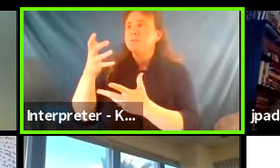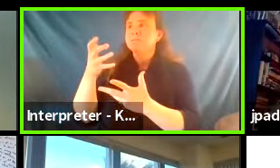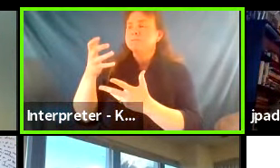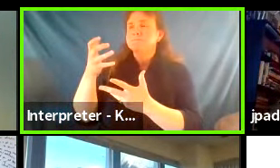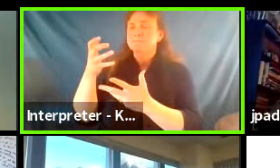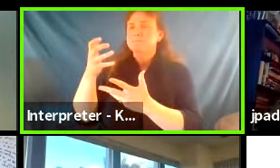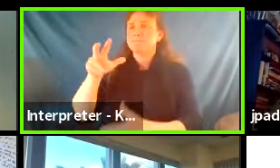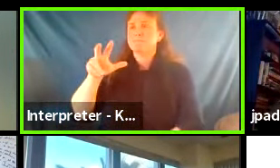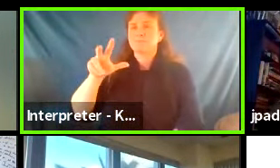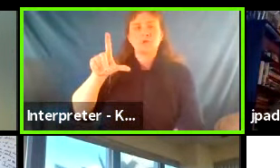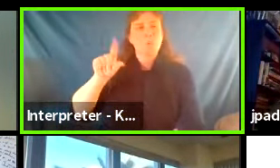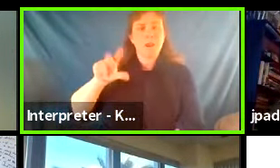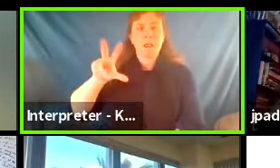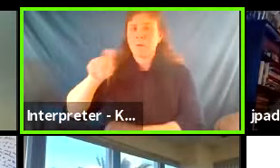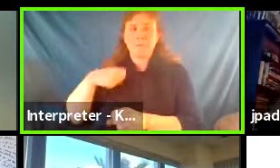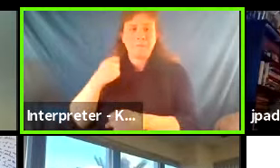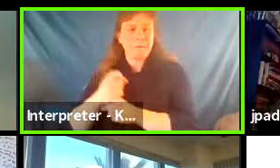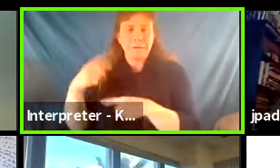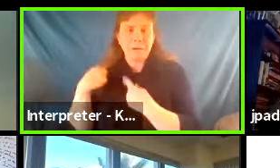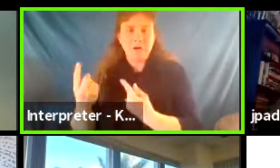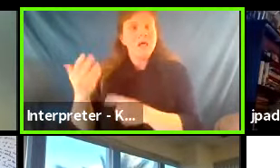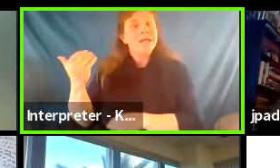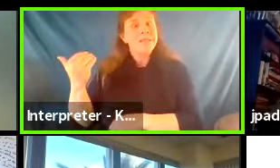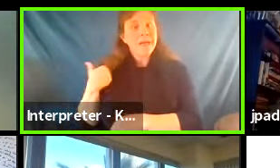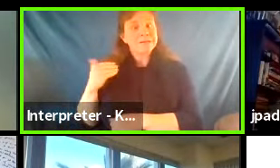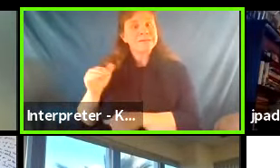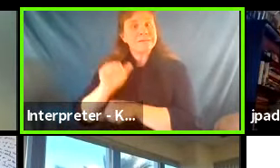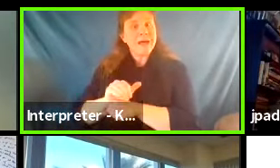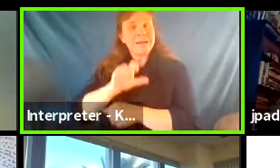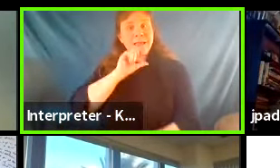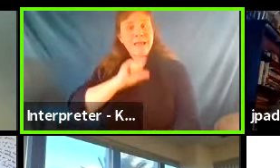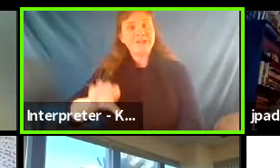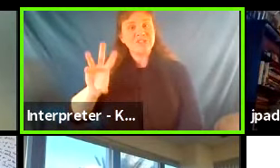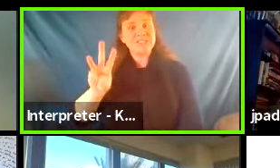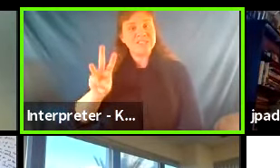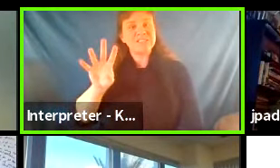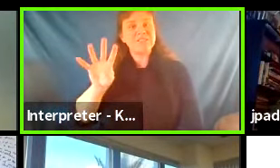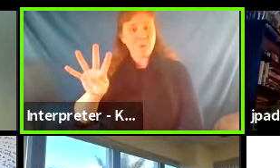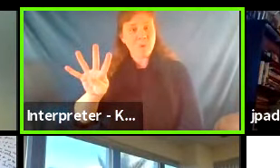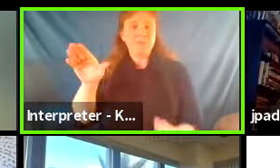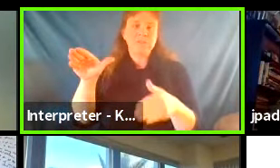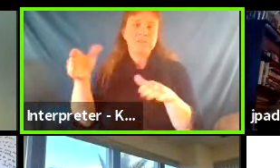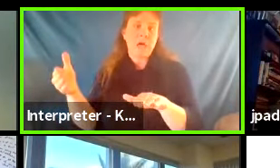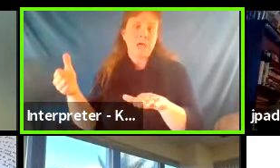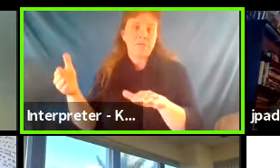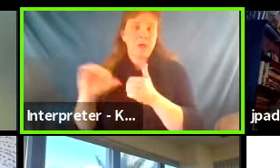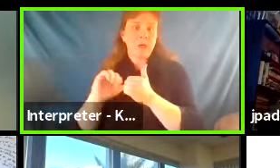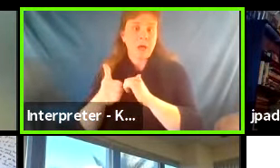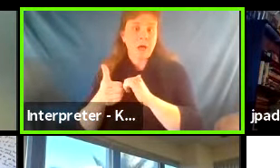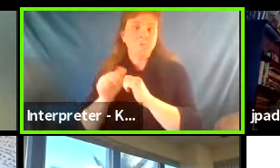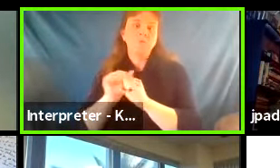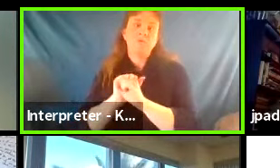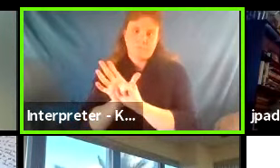just lost his life last night to COVID at the age of 64. And so, many colleagues and